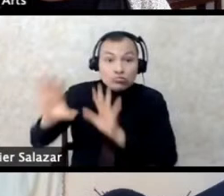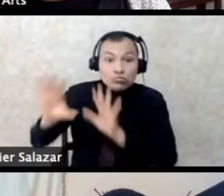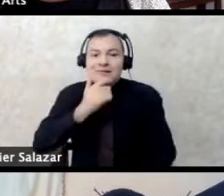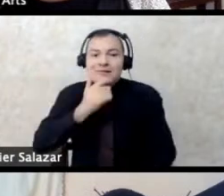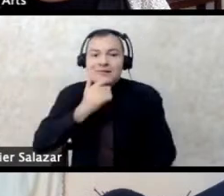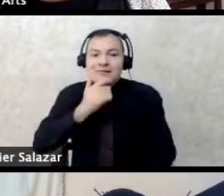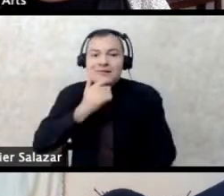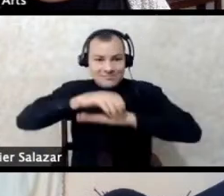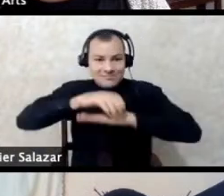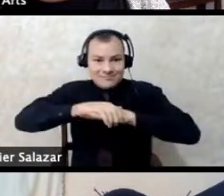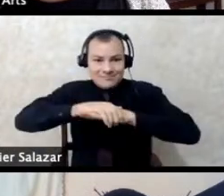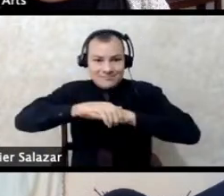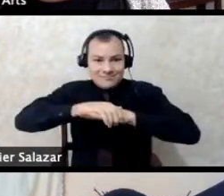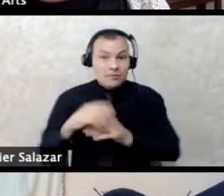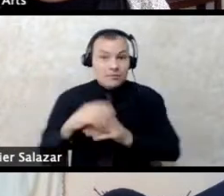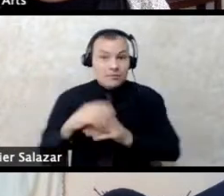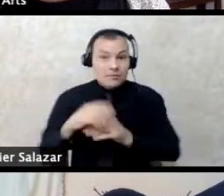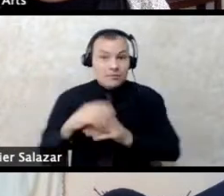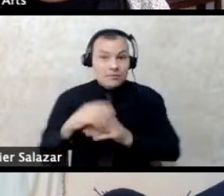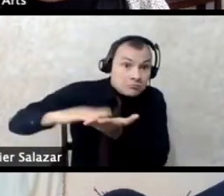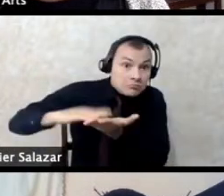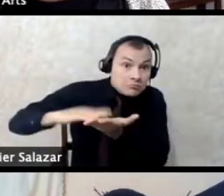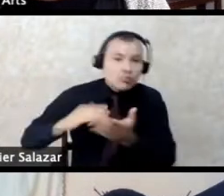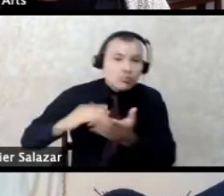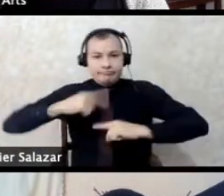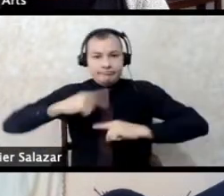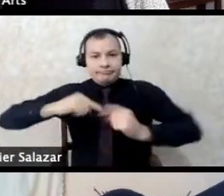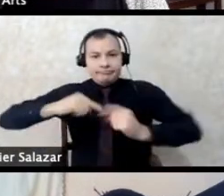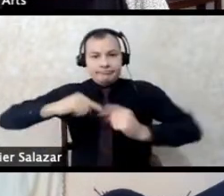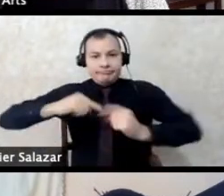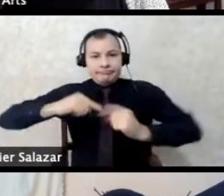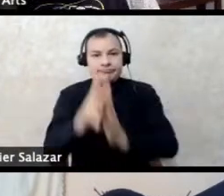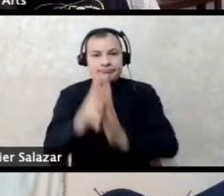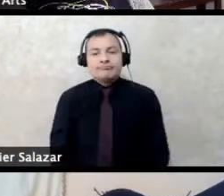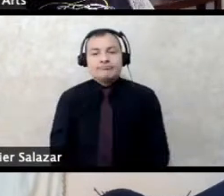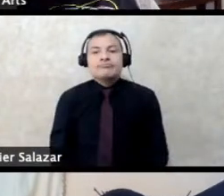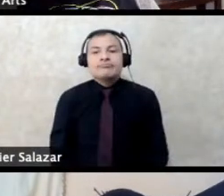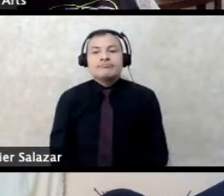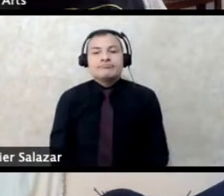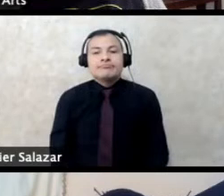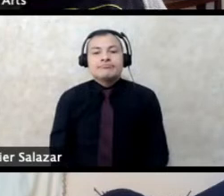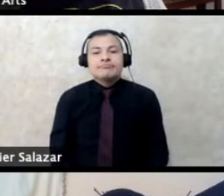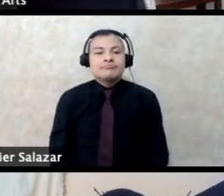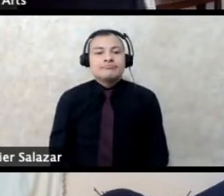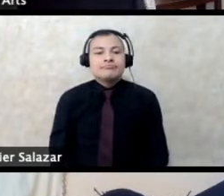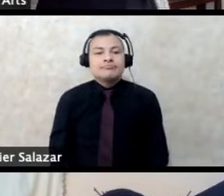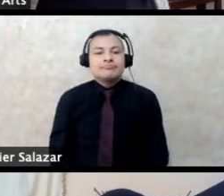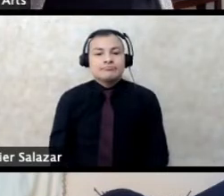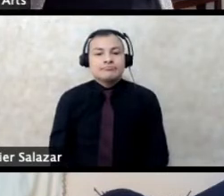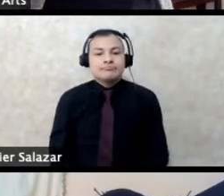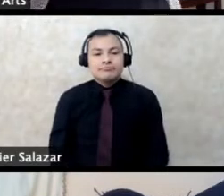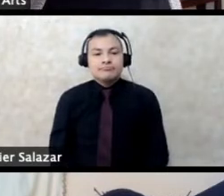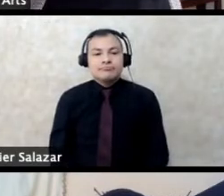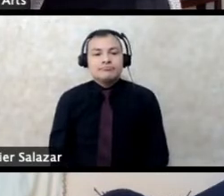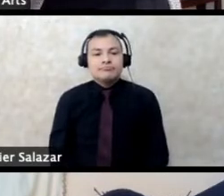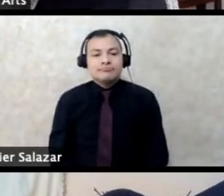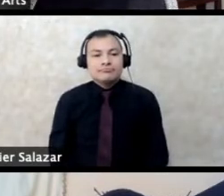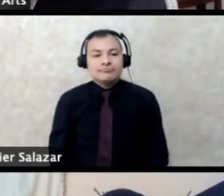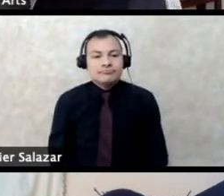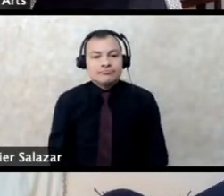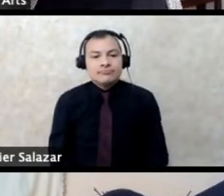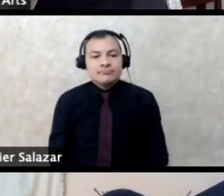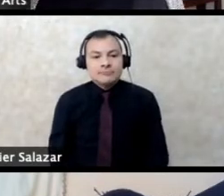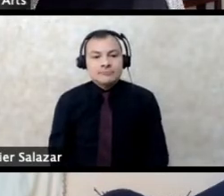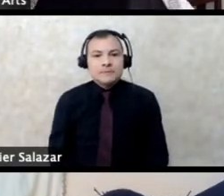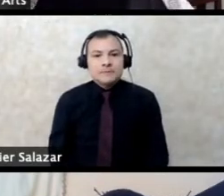it's an amazing conversation. Thanks for Muse Art for having us. And for this lovely introduction. You could have said it